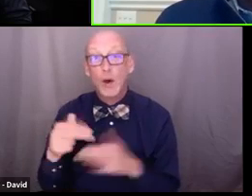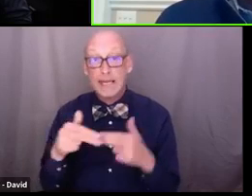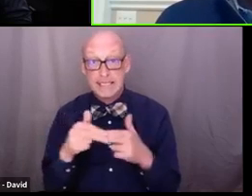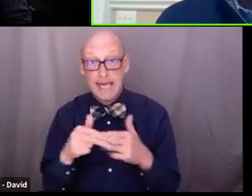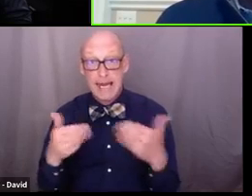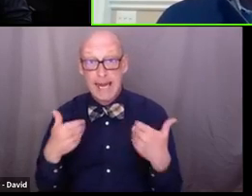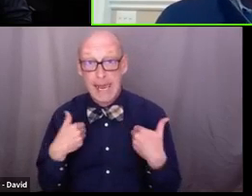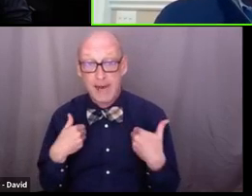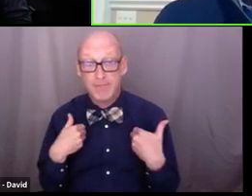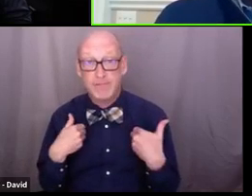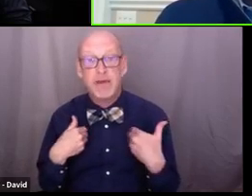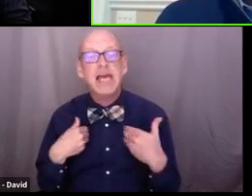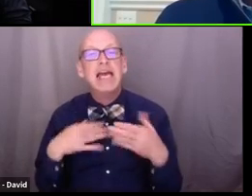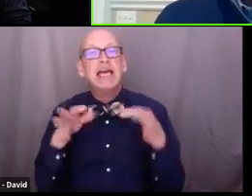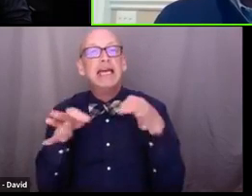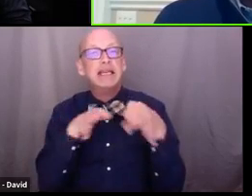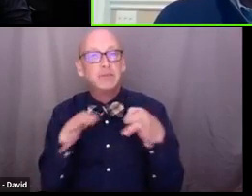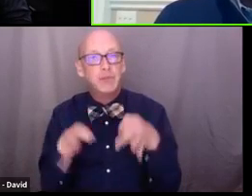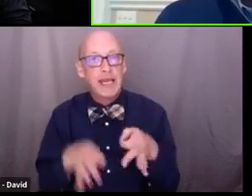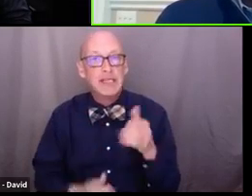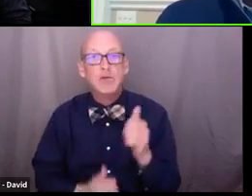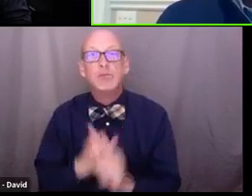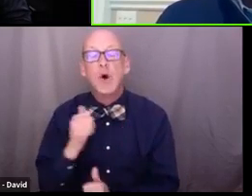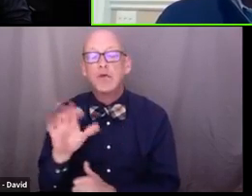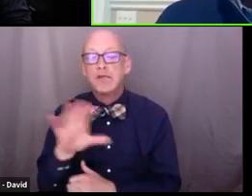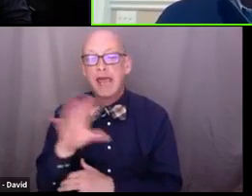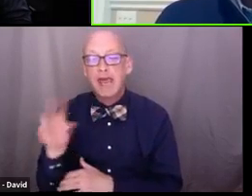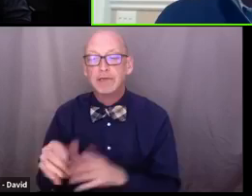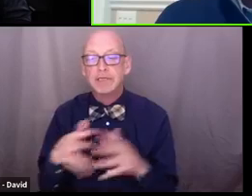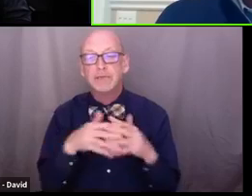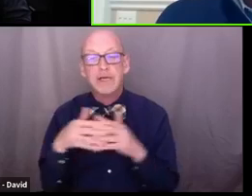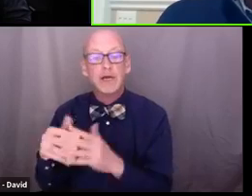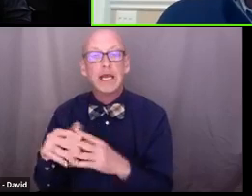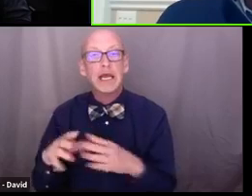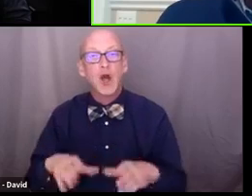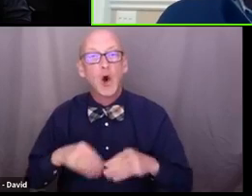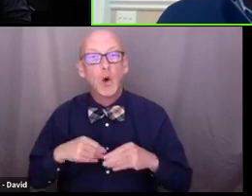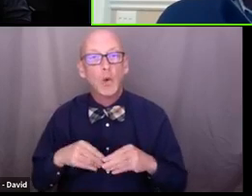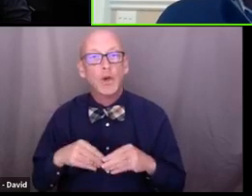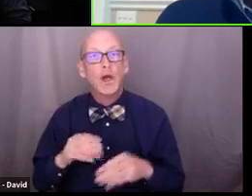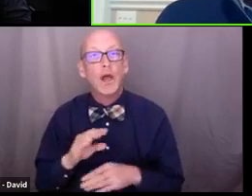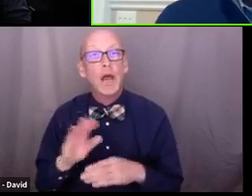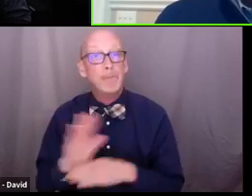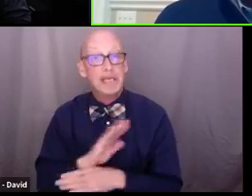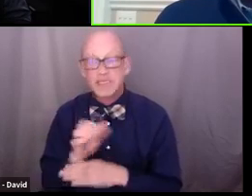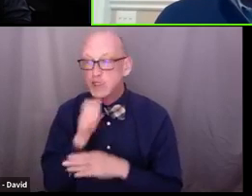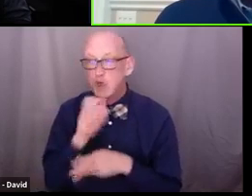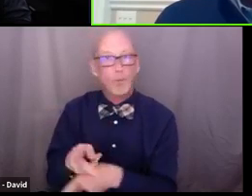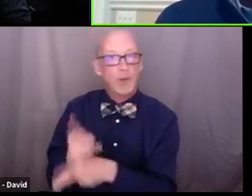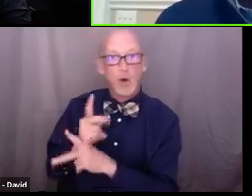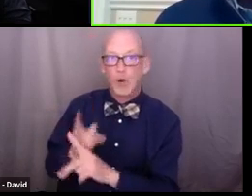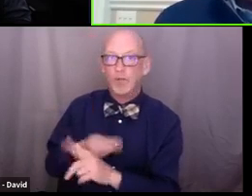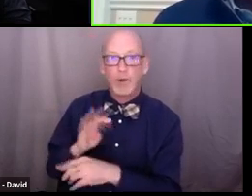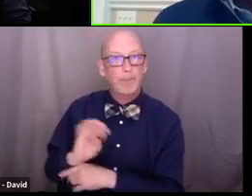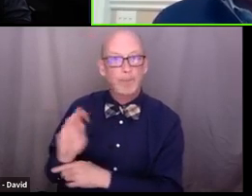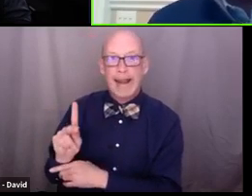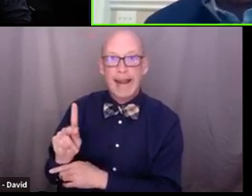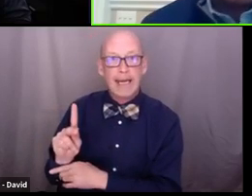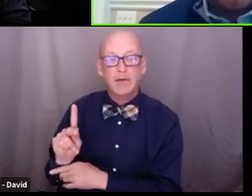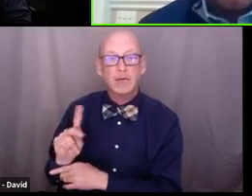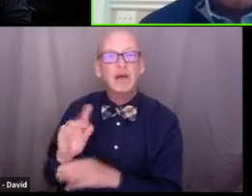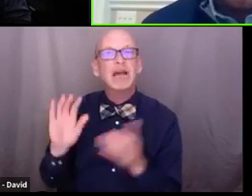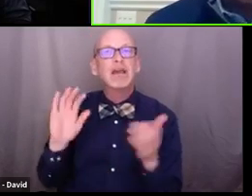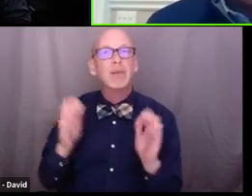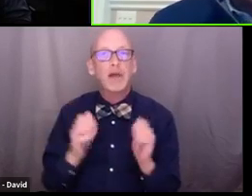actually just spells out that most African-American owned businesses don't really borrow from banks, when compared to